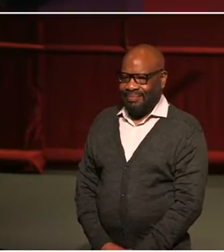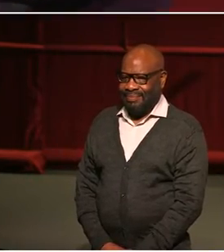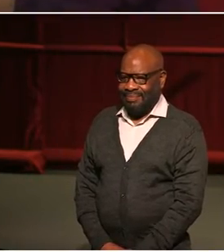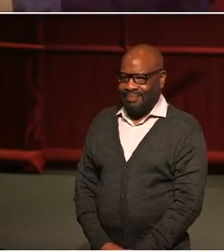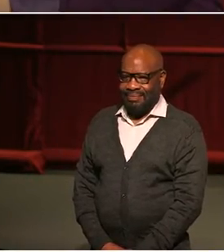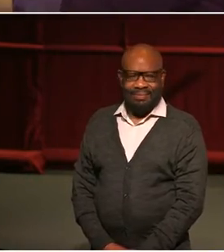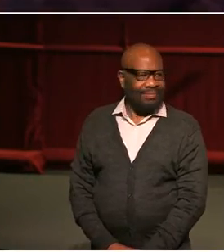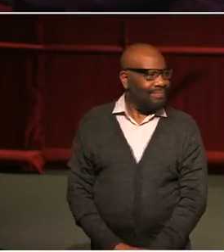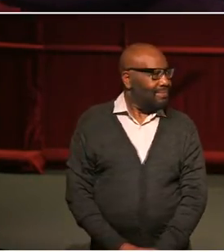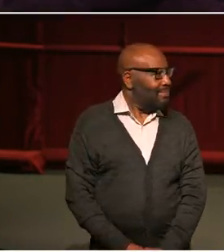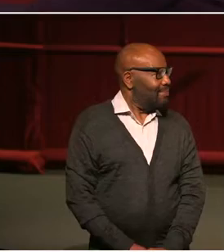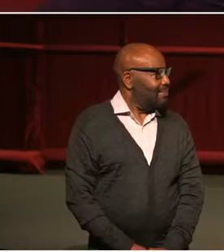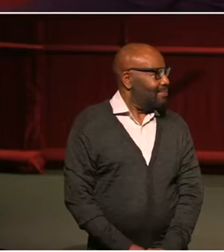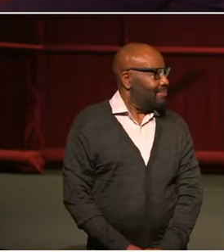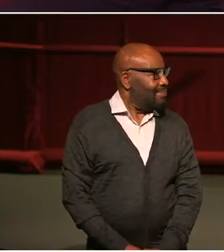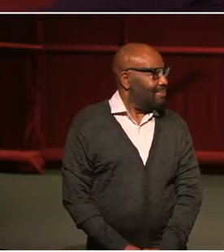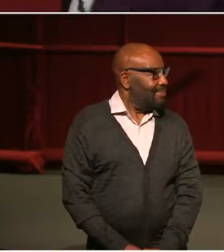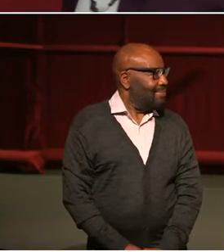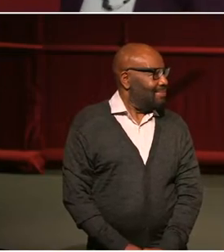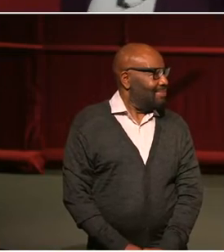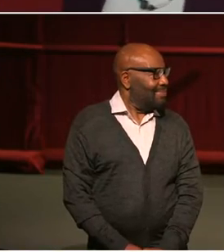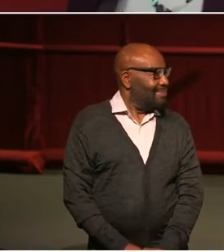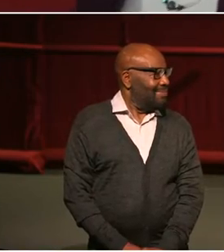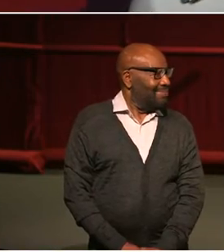Oh, thanks for your dress.